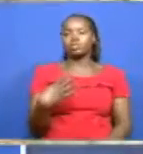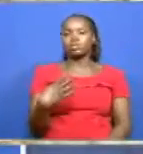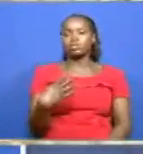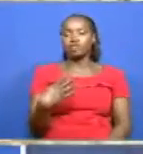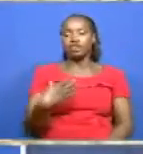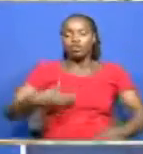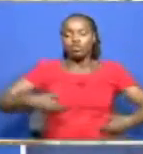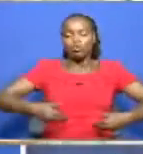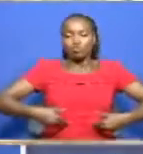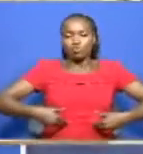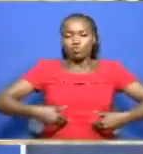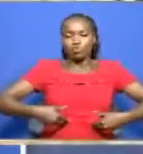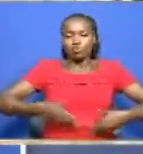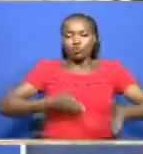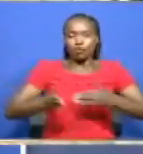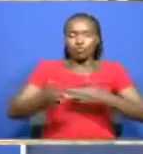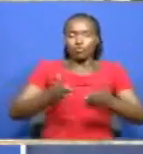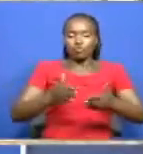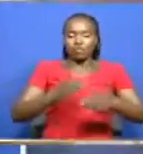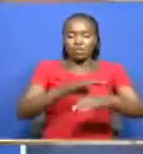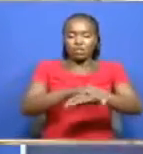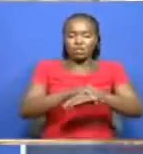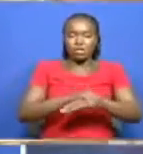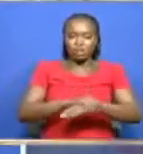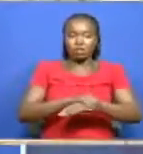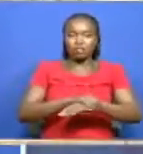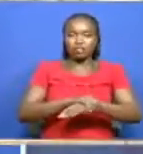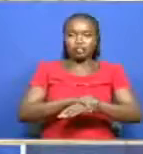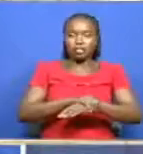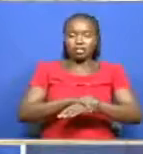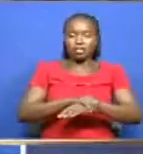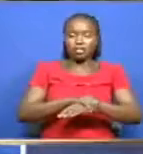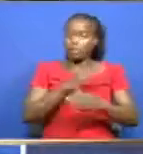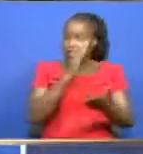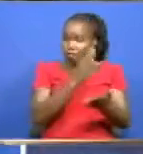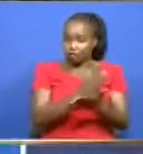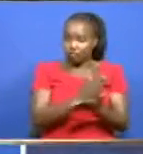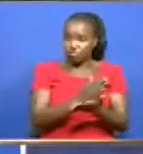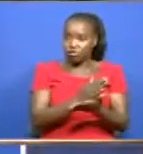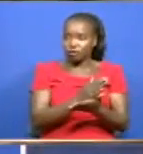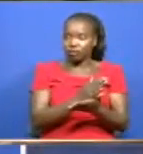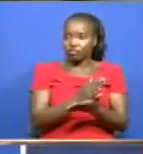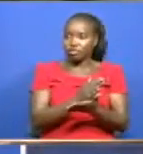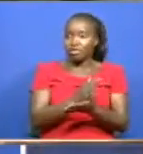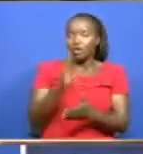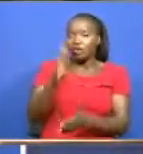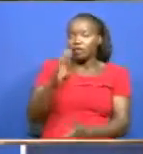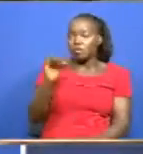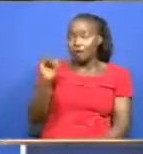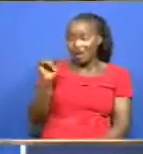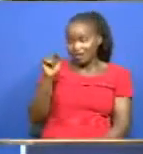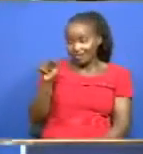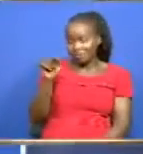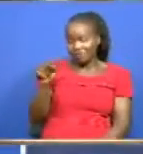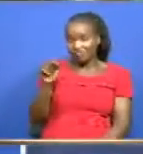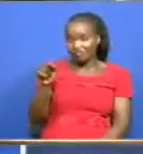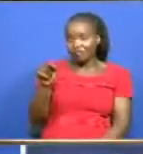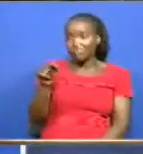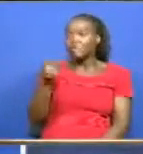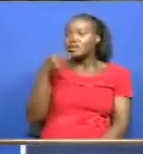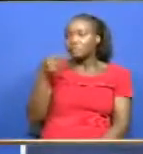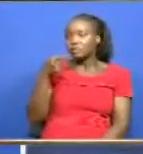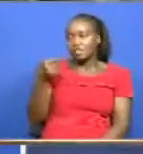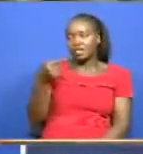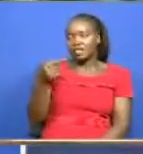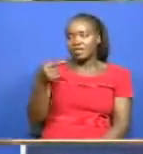vijana wapewe fursa ya kutengeneza mali. Sasa pale ndani ya BBI mmesema ya